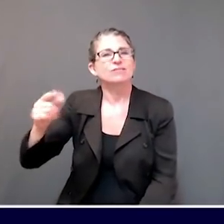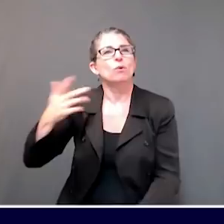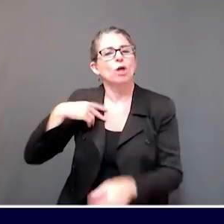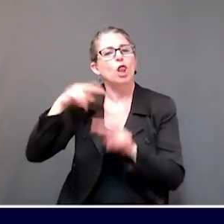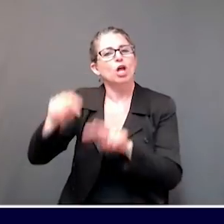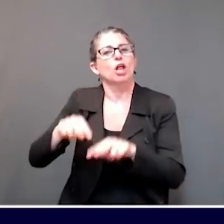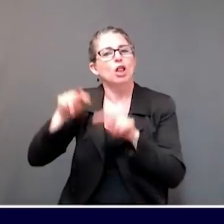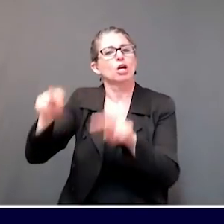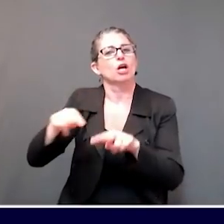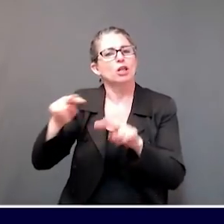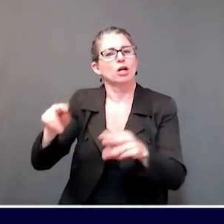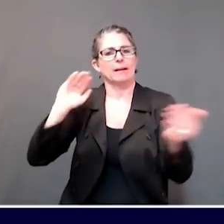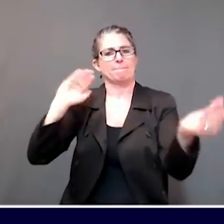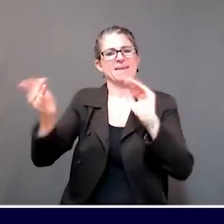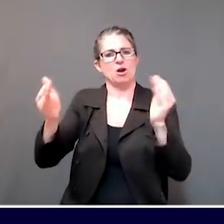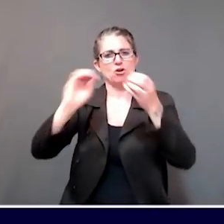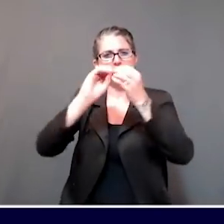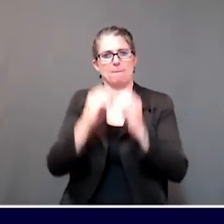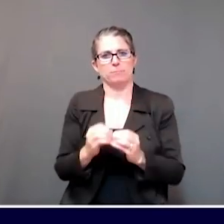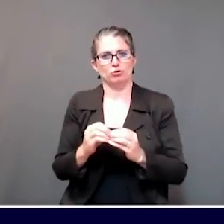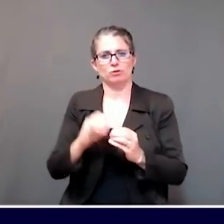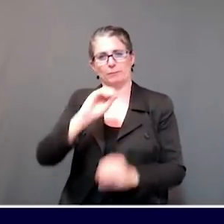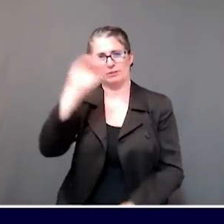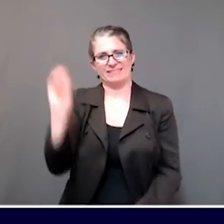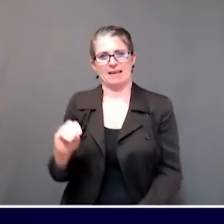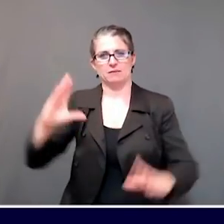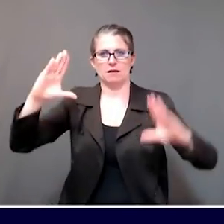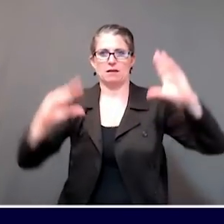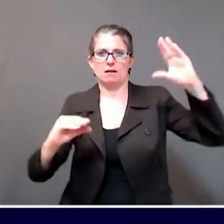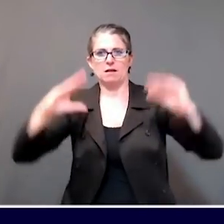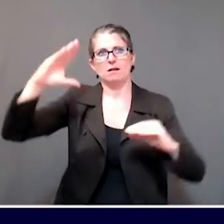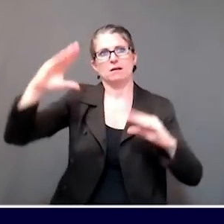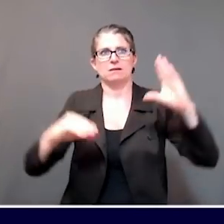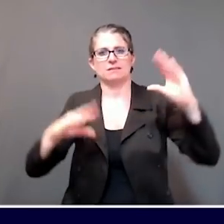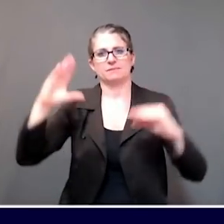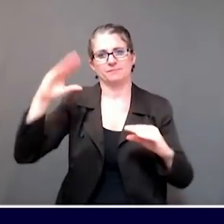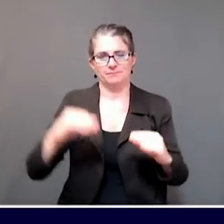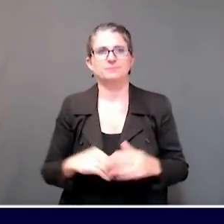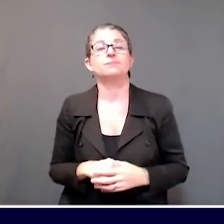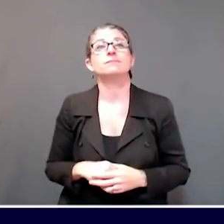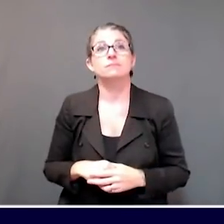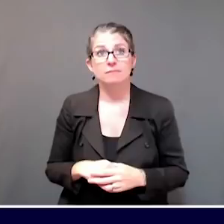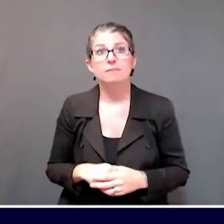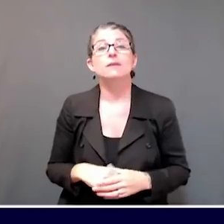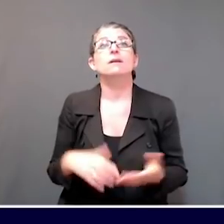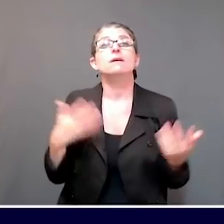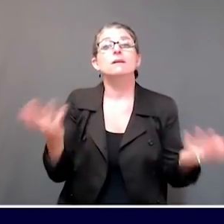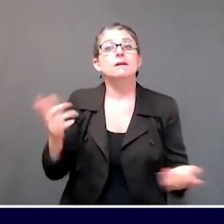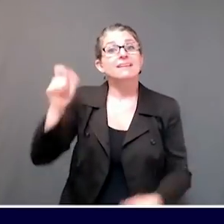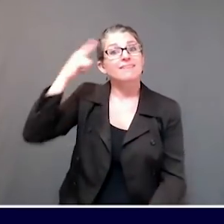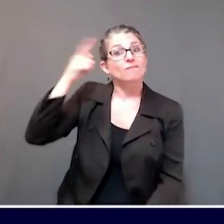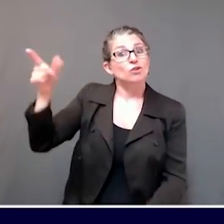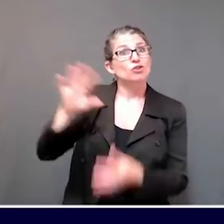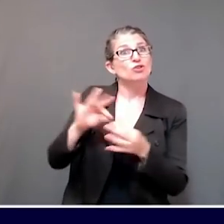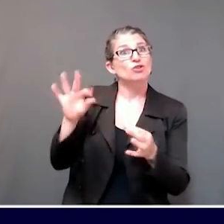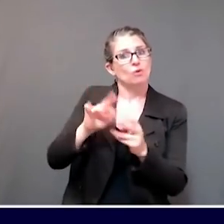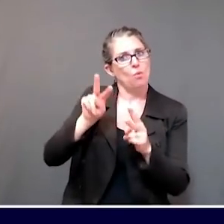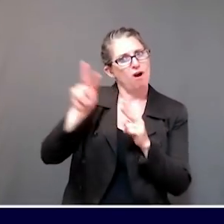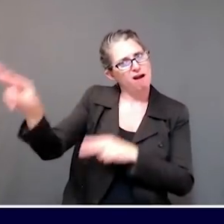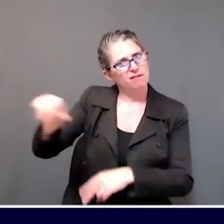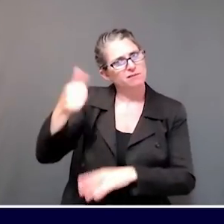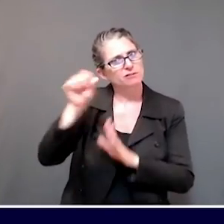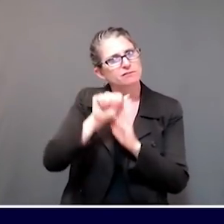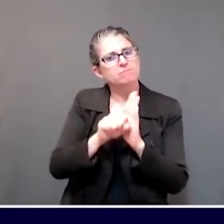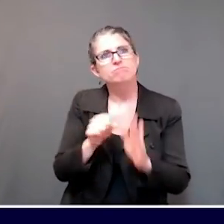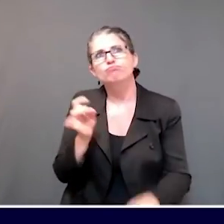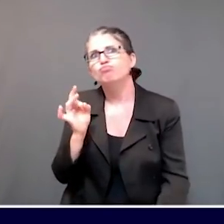going on elsewhere that could end up here. As the governor said, we only need look at what's happening in other parts of the country to